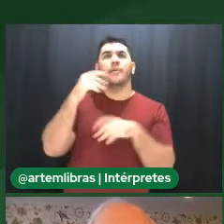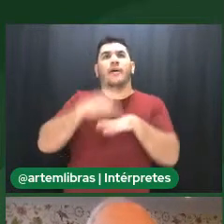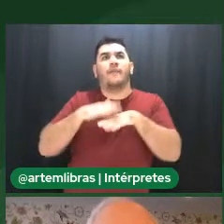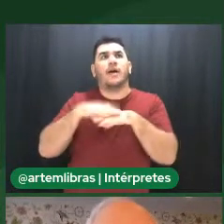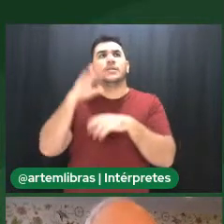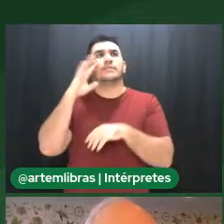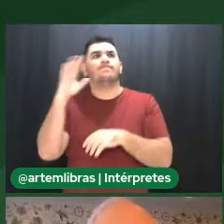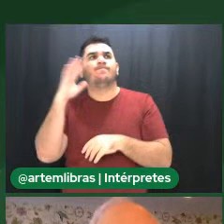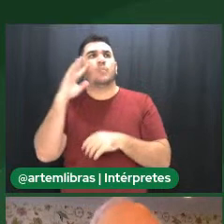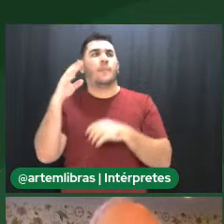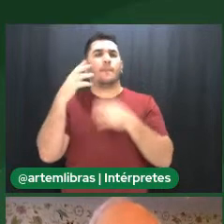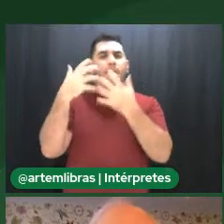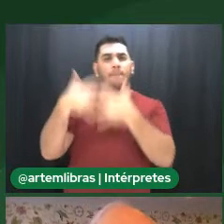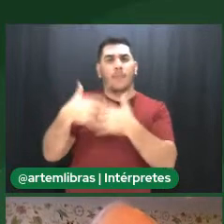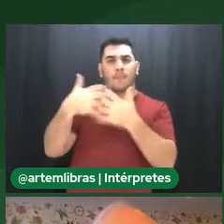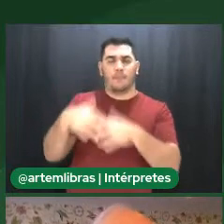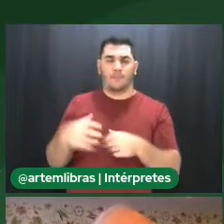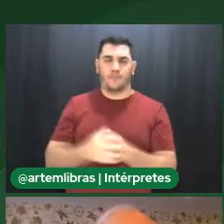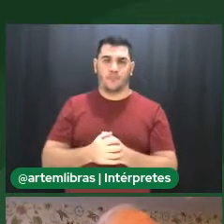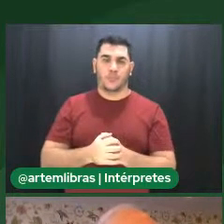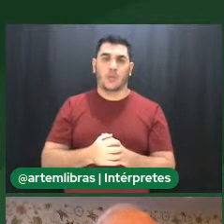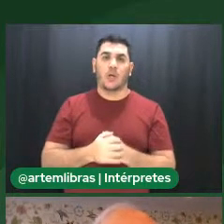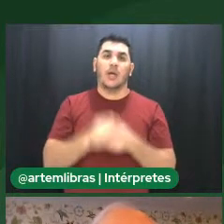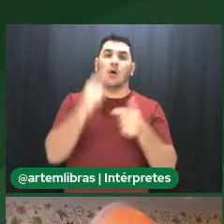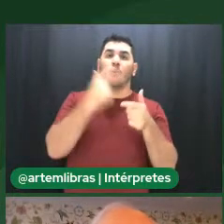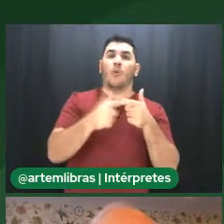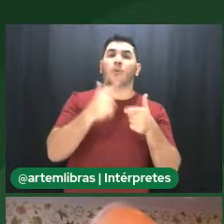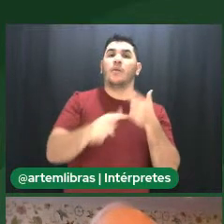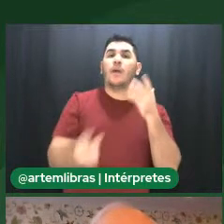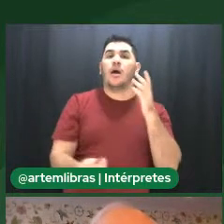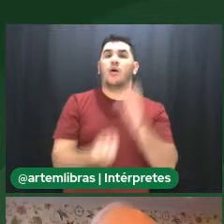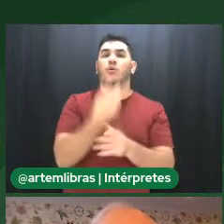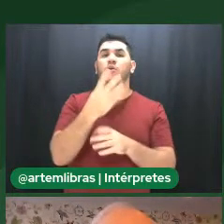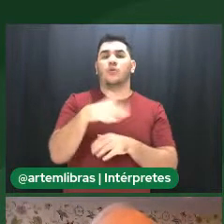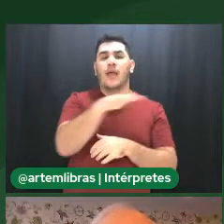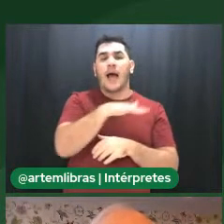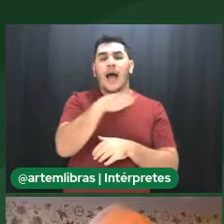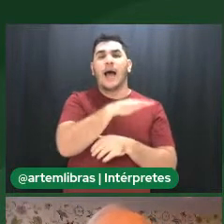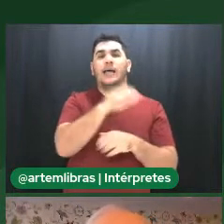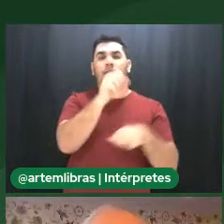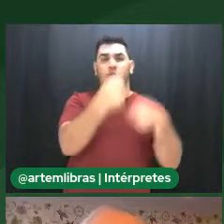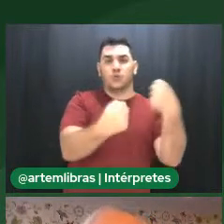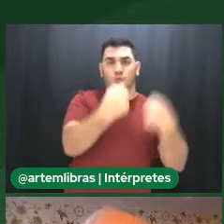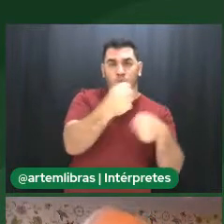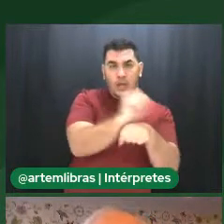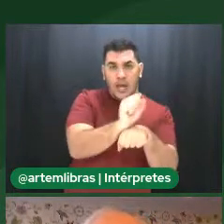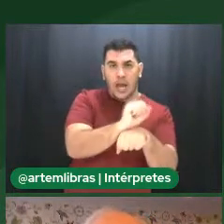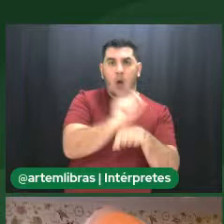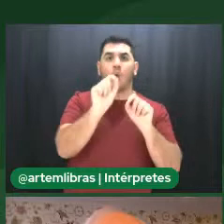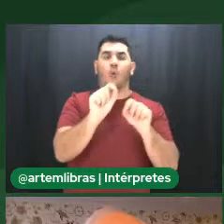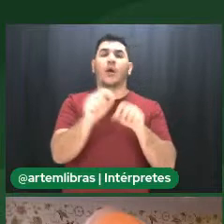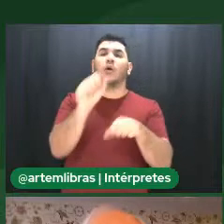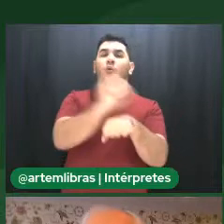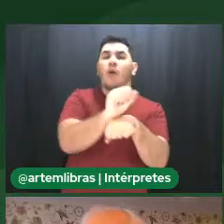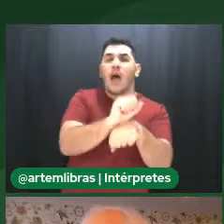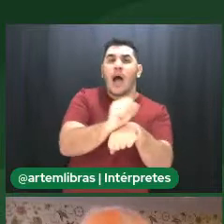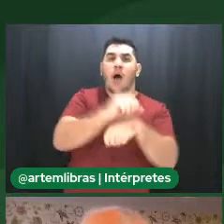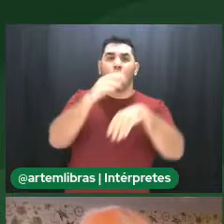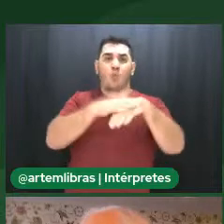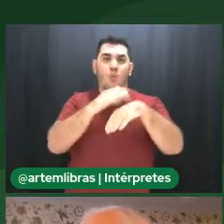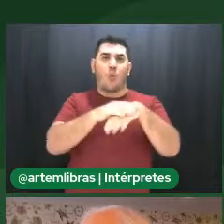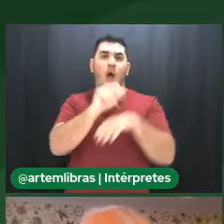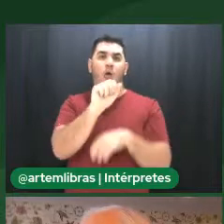self-driving cars? Should cars like the Tesla Autopilot have higher premiums or